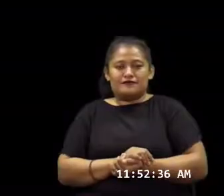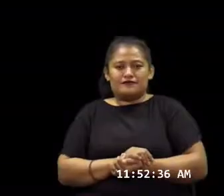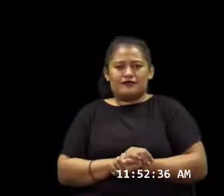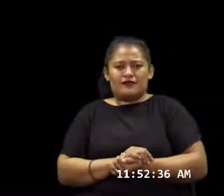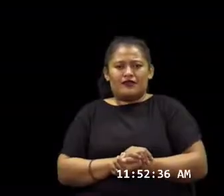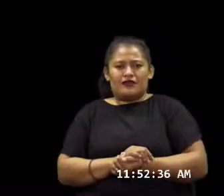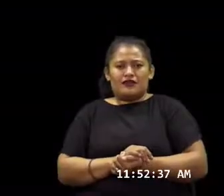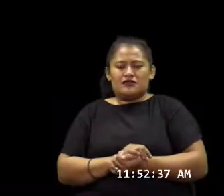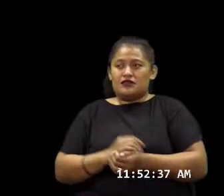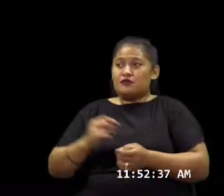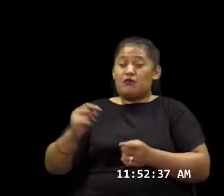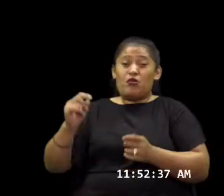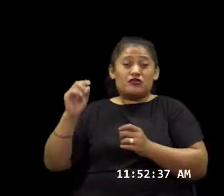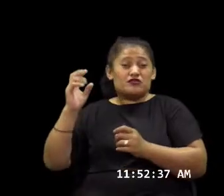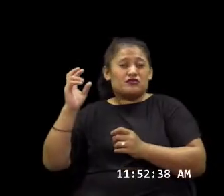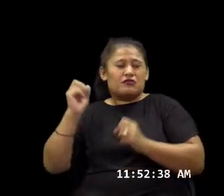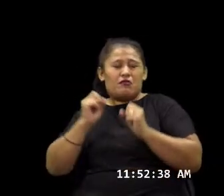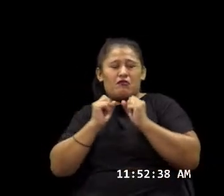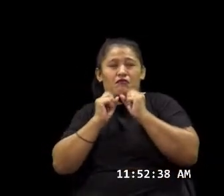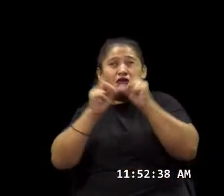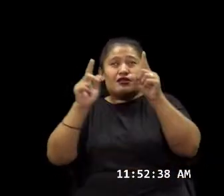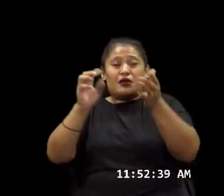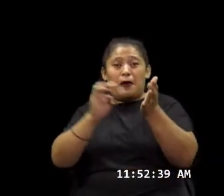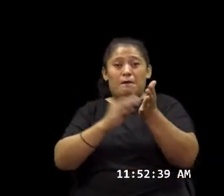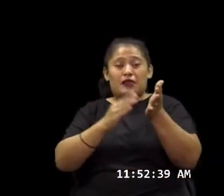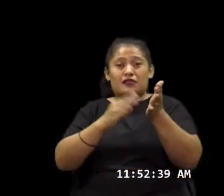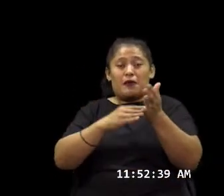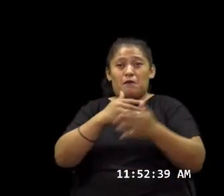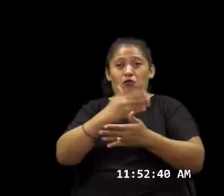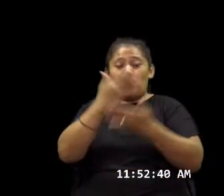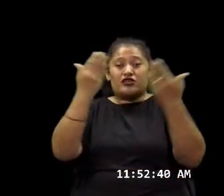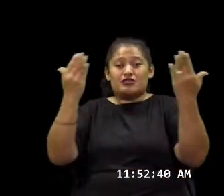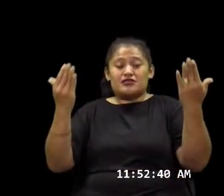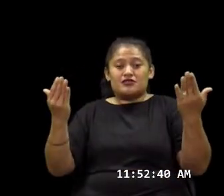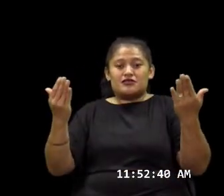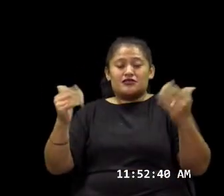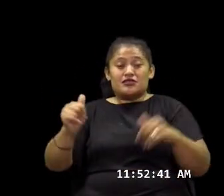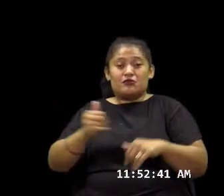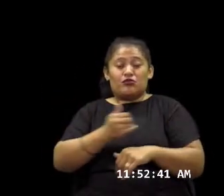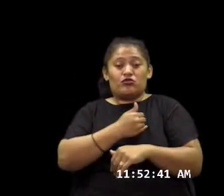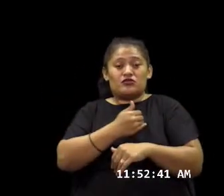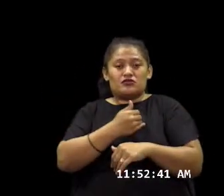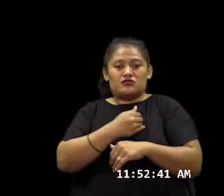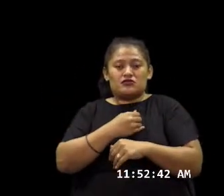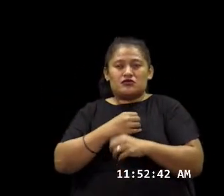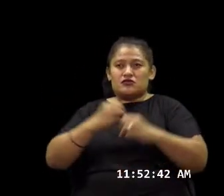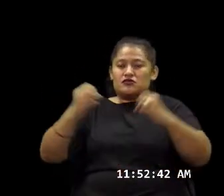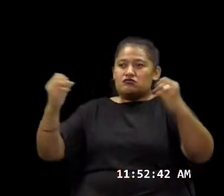It was a murky Monday morning as the wind gently pressed against my window